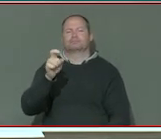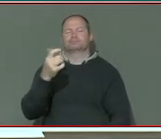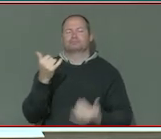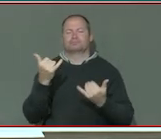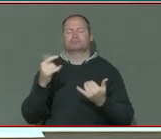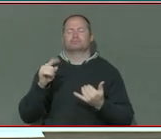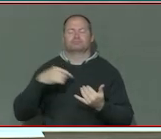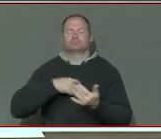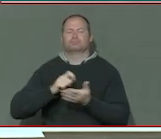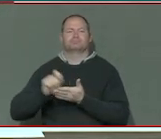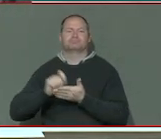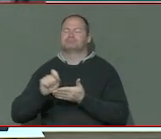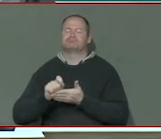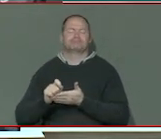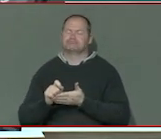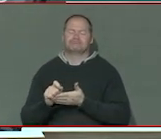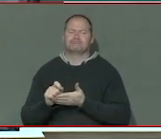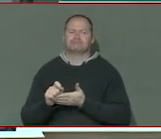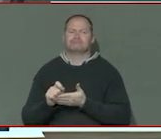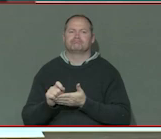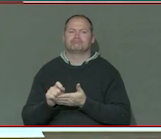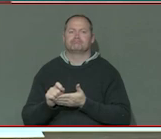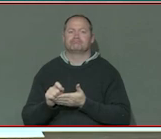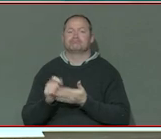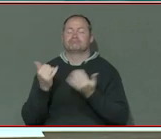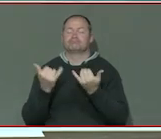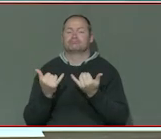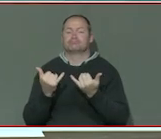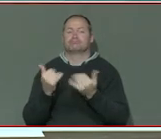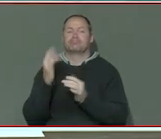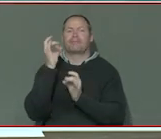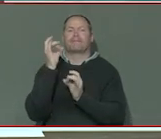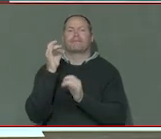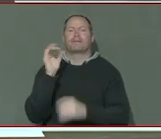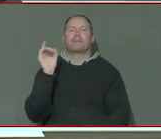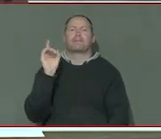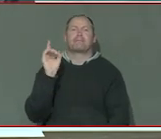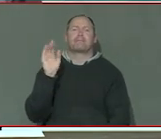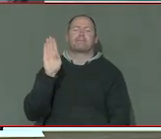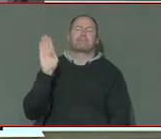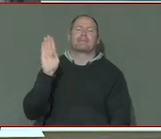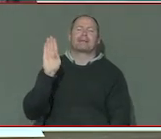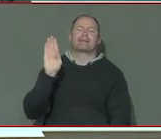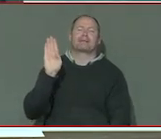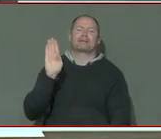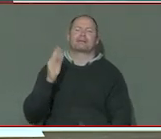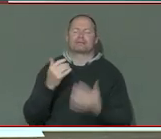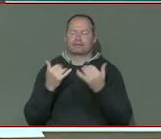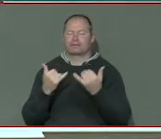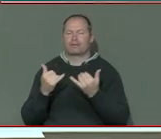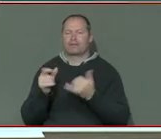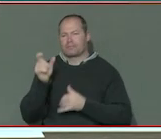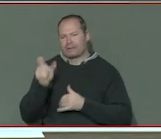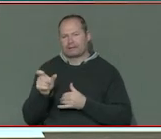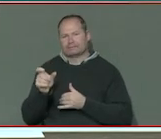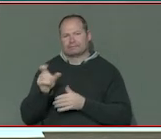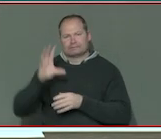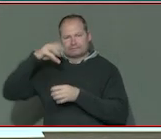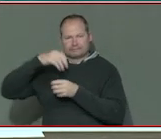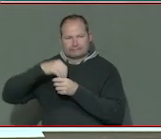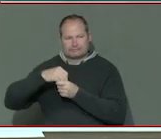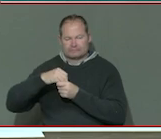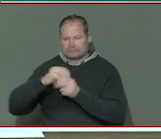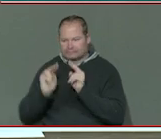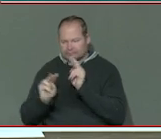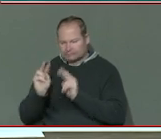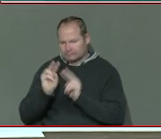us. And then they say refer to information B. As the internal auditor of KZ Stores, you have detected that